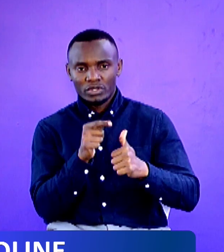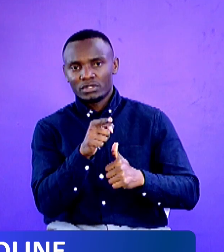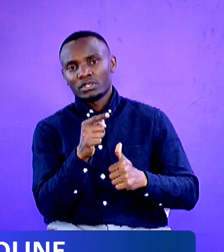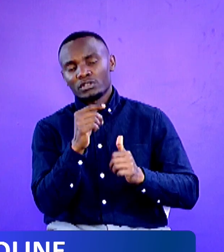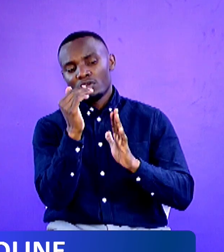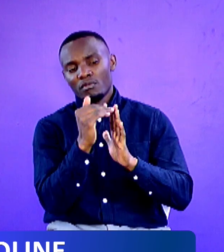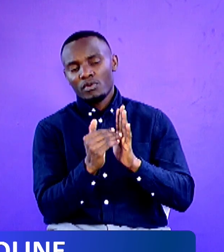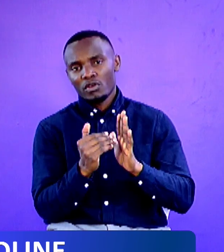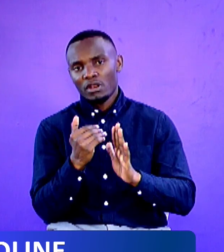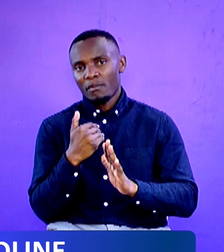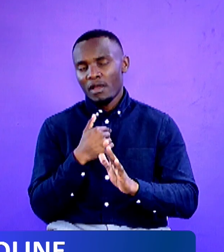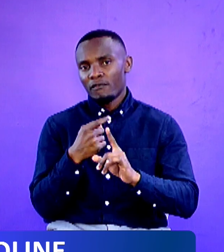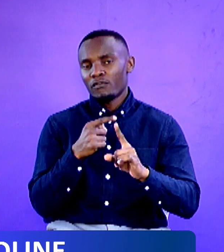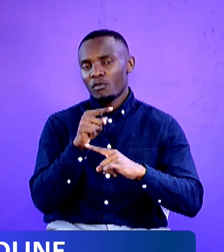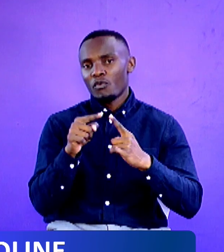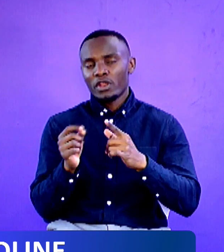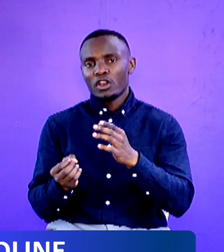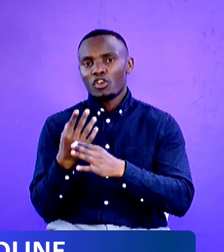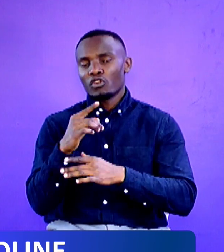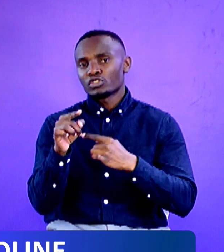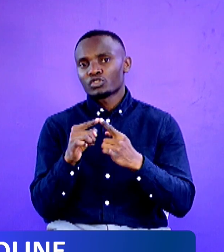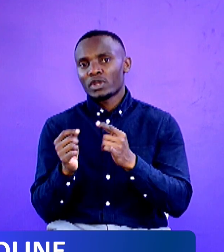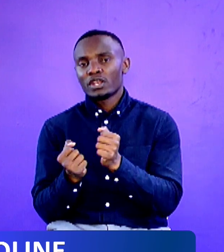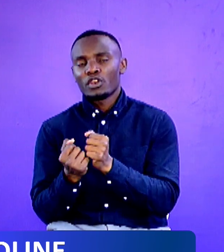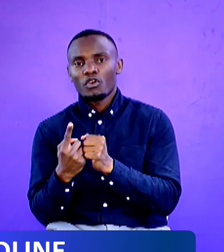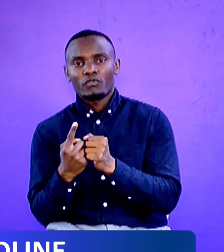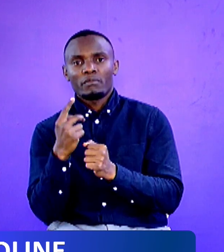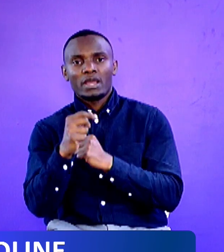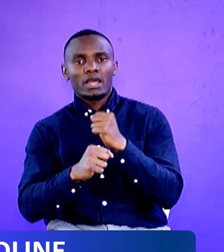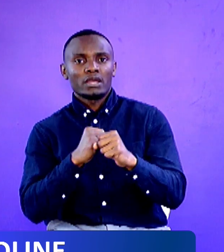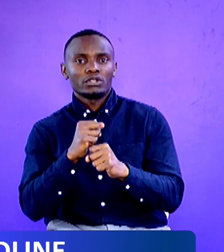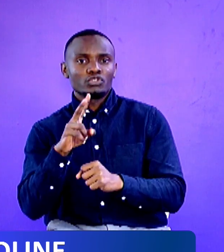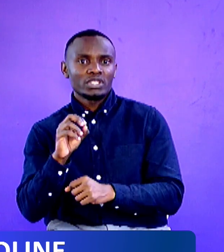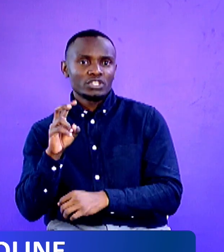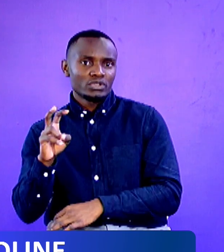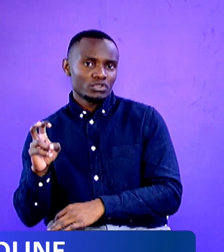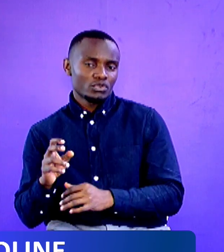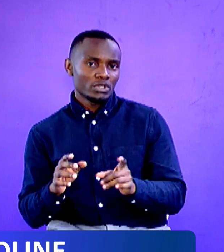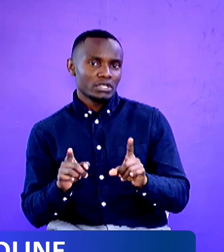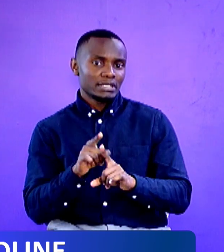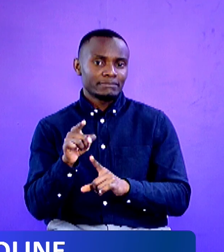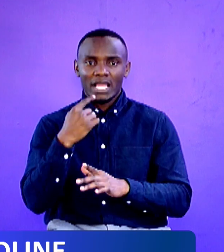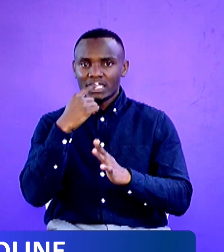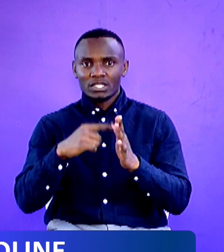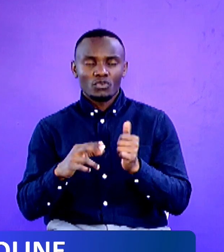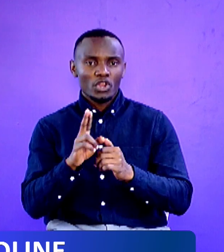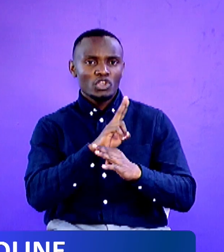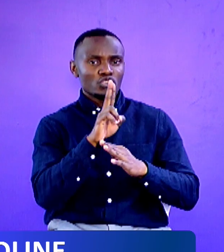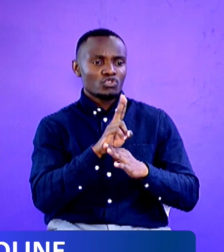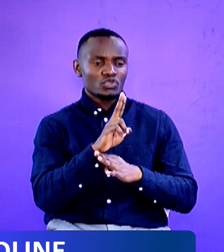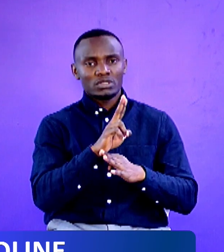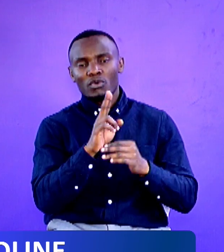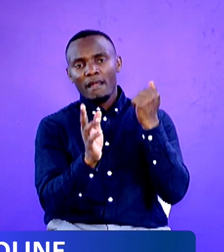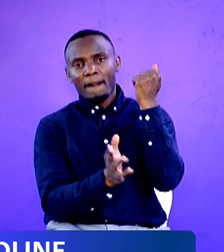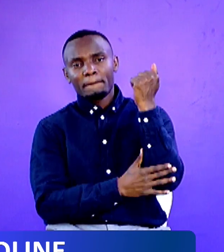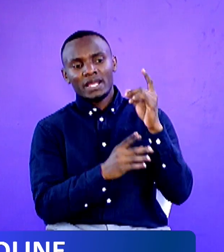November 2022. And in response, Oparanya accused KHRC of using flawed data and